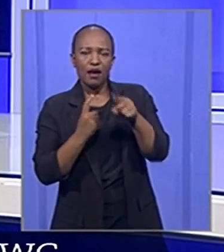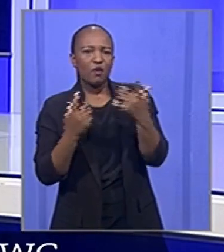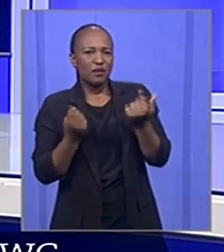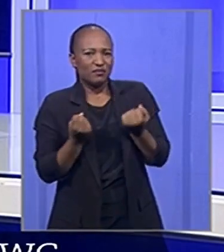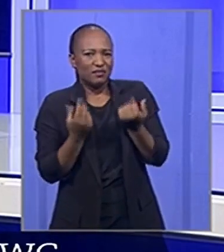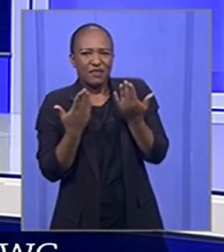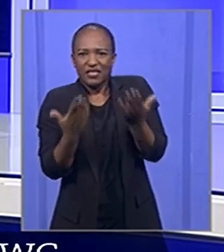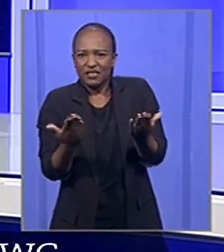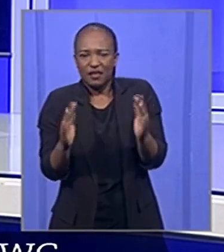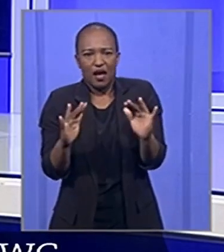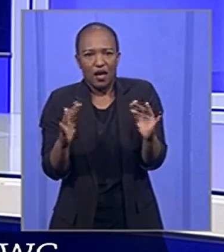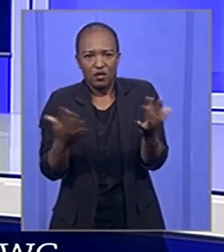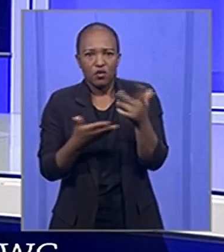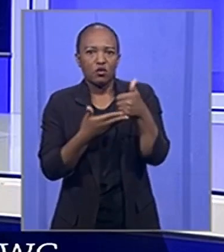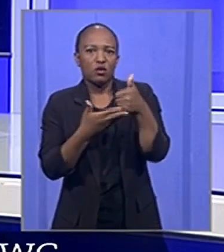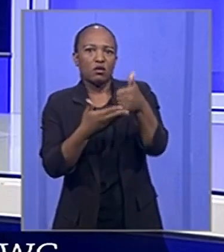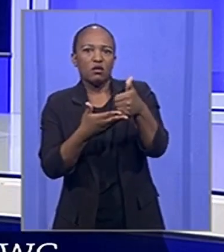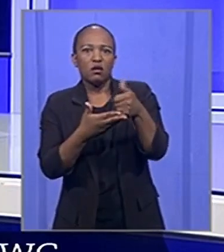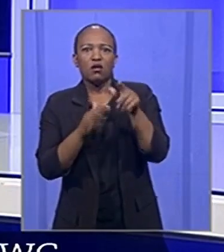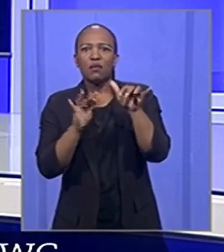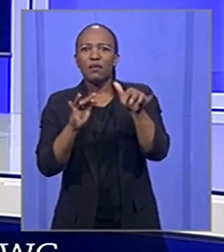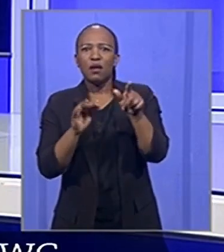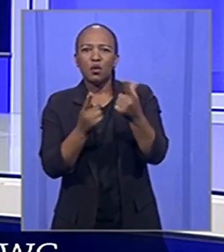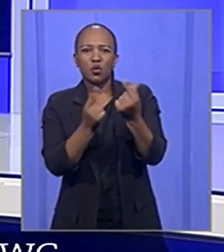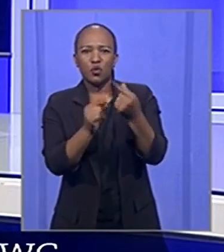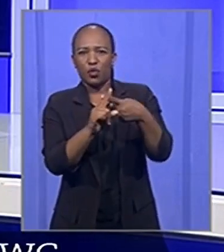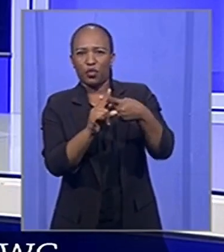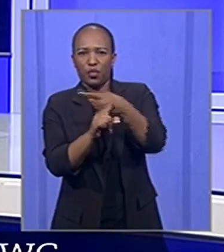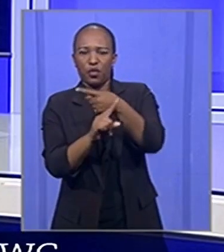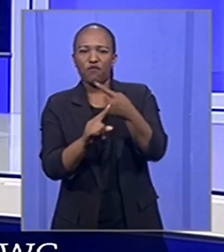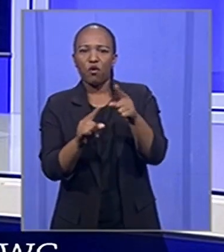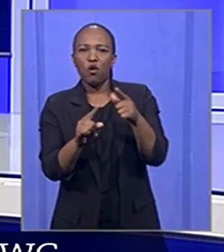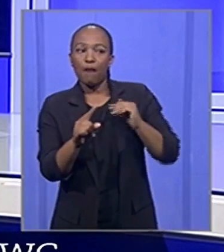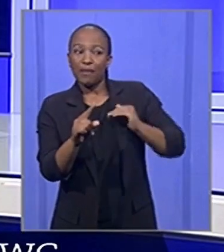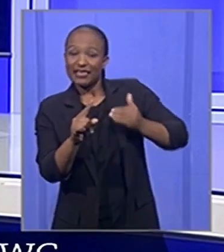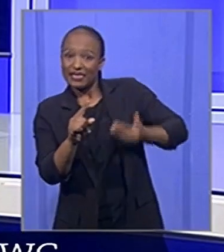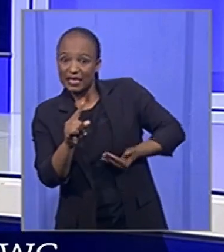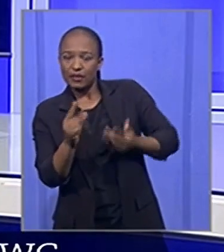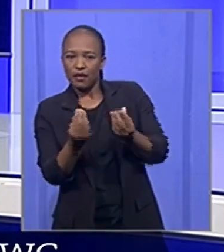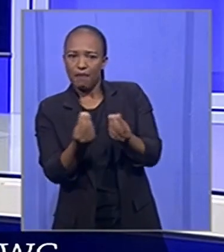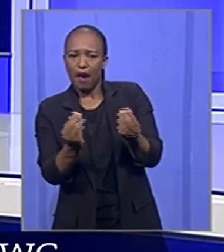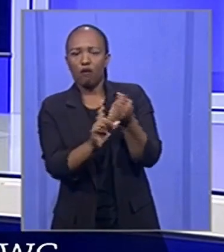ho thusa mahlatsipa a diketso tsa dikgoka kgahlanong le basadi le bana.